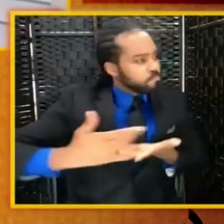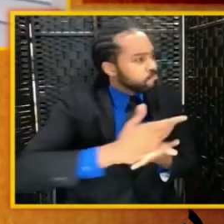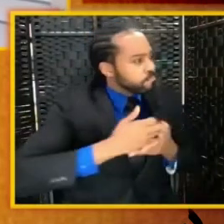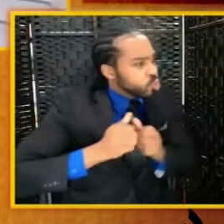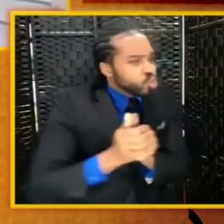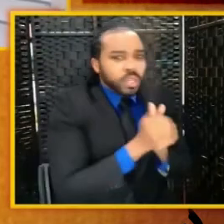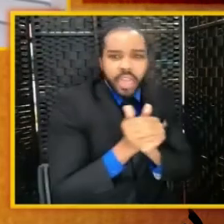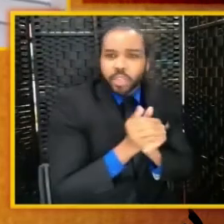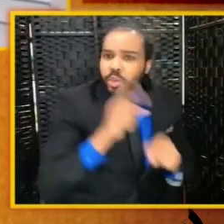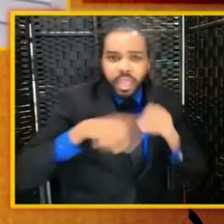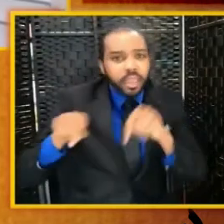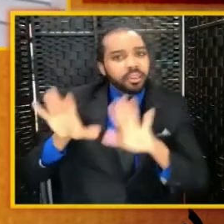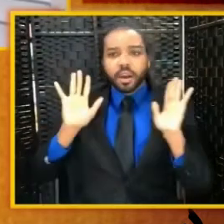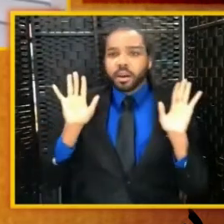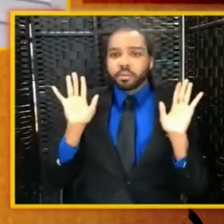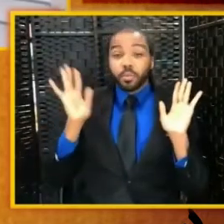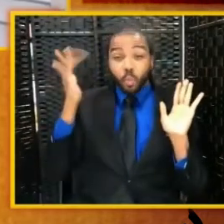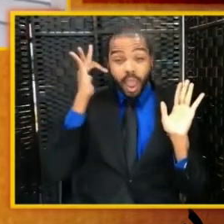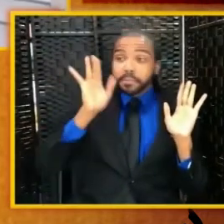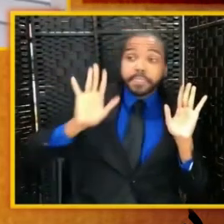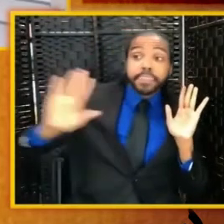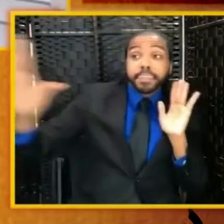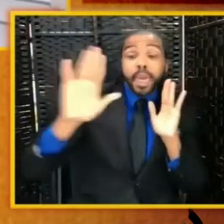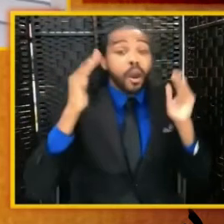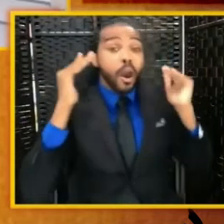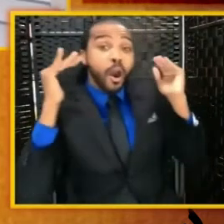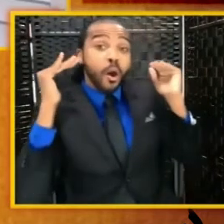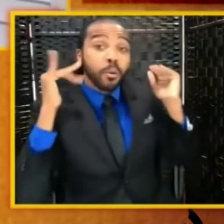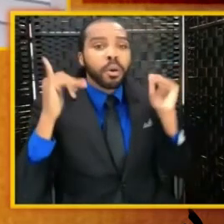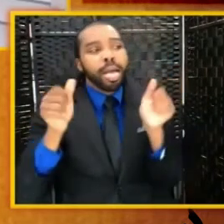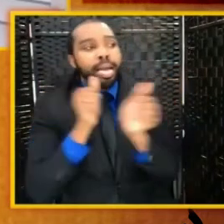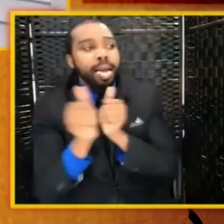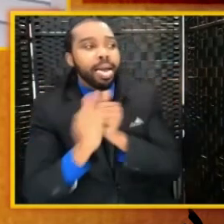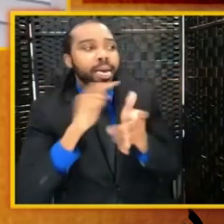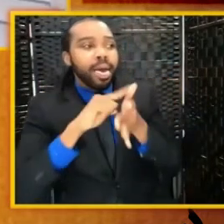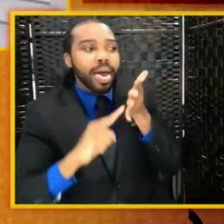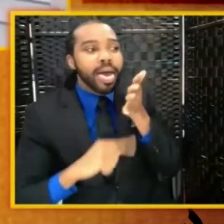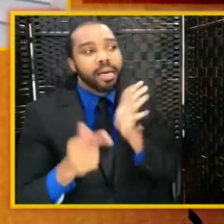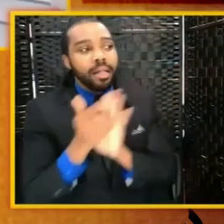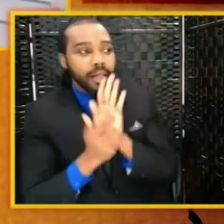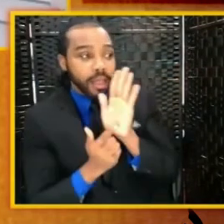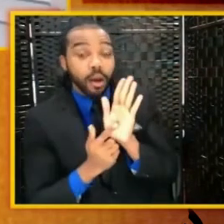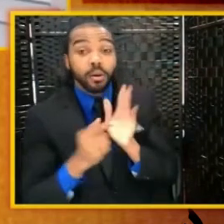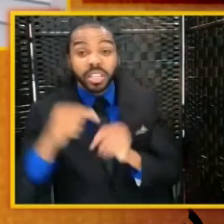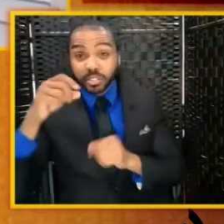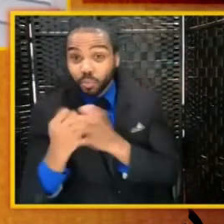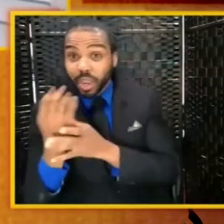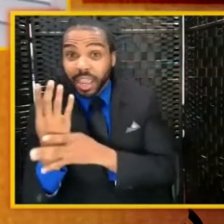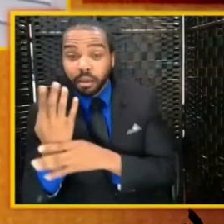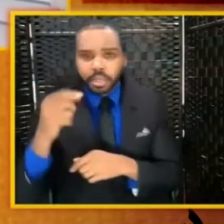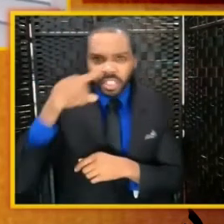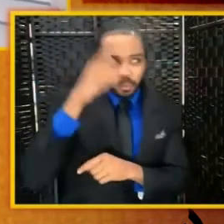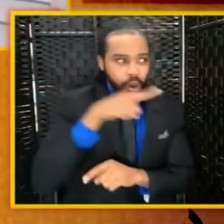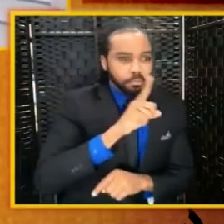up. Because what they're hoping for is that they'll pass these bills in the spring, but by summertime we'll be silent. That